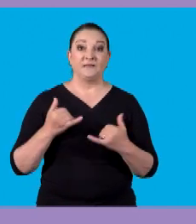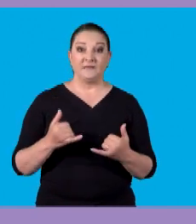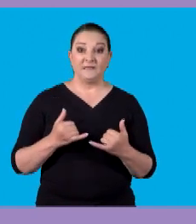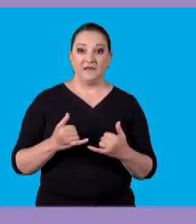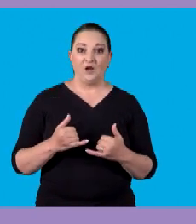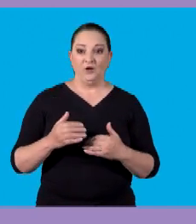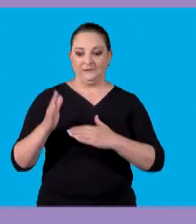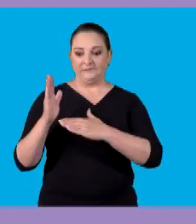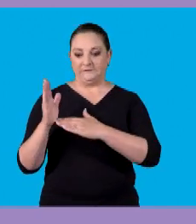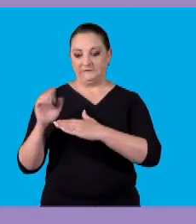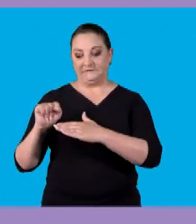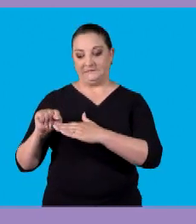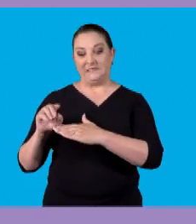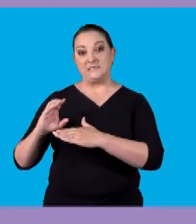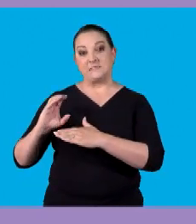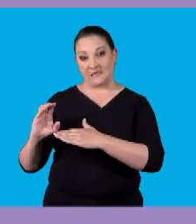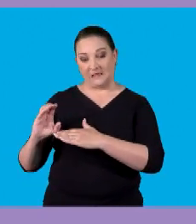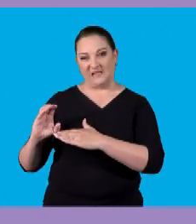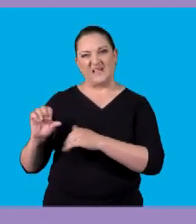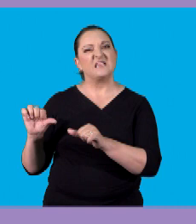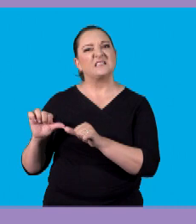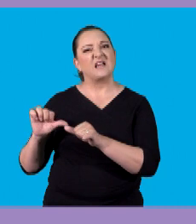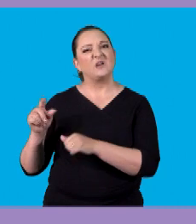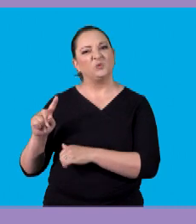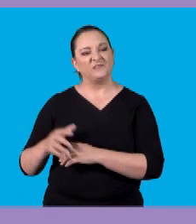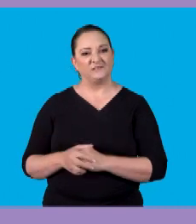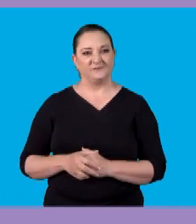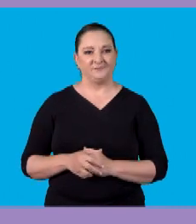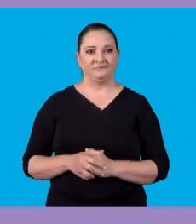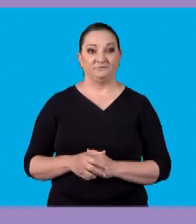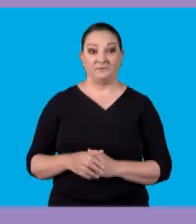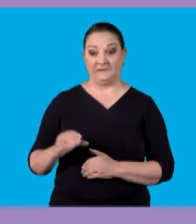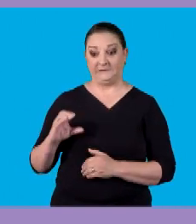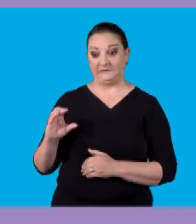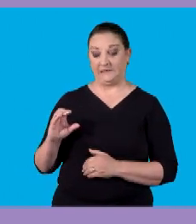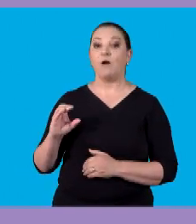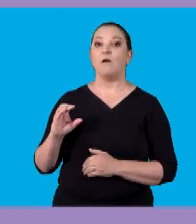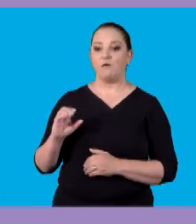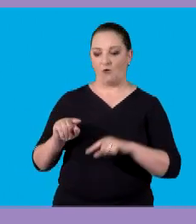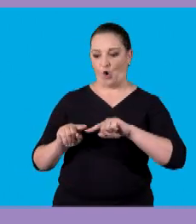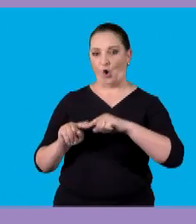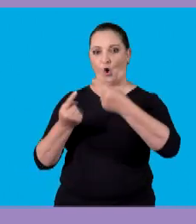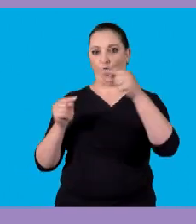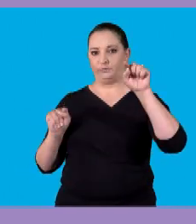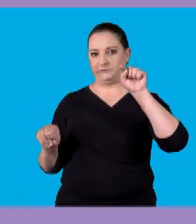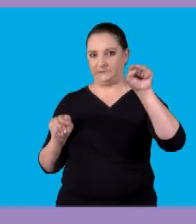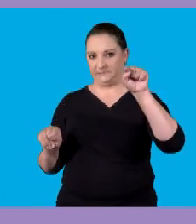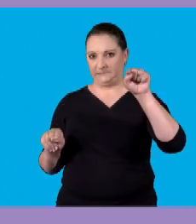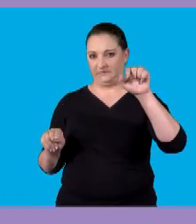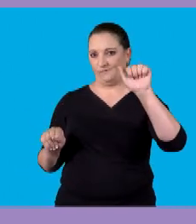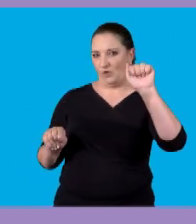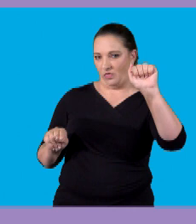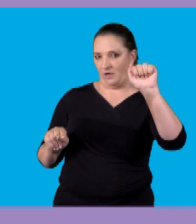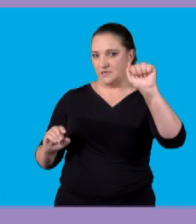The size of C. Now when we look at C, we can see that it is opposite angle